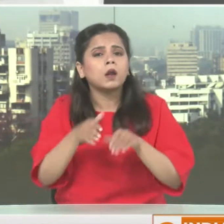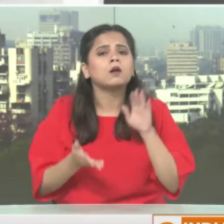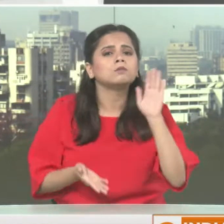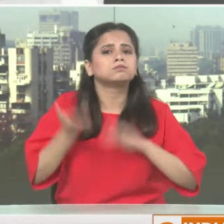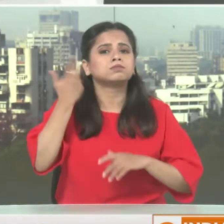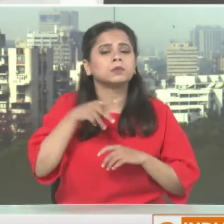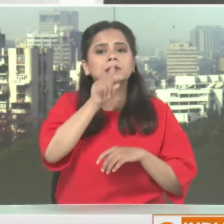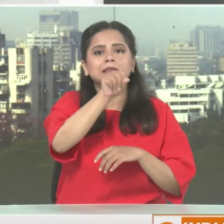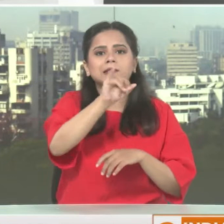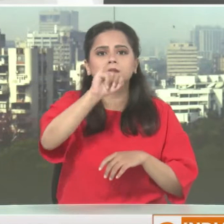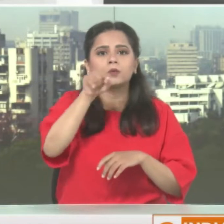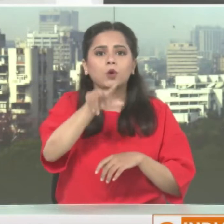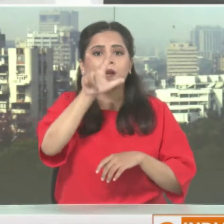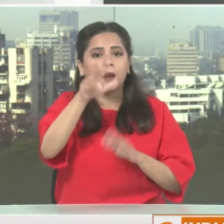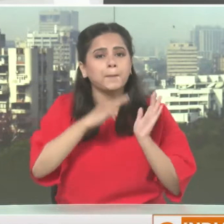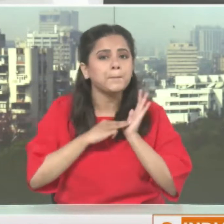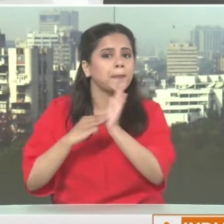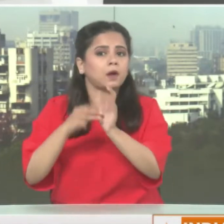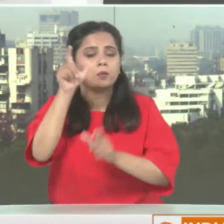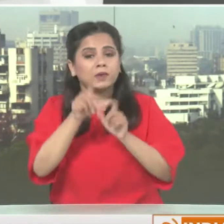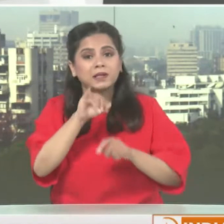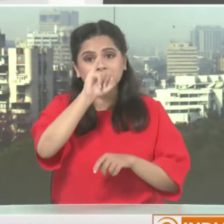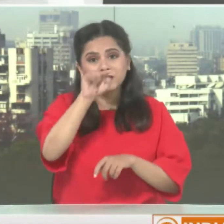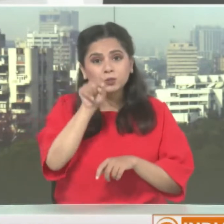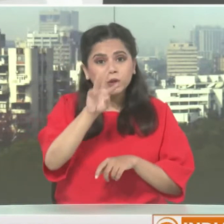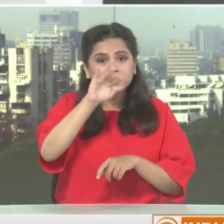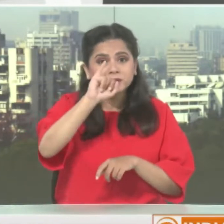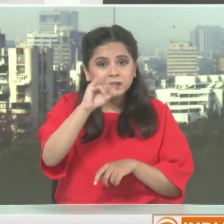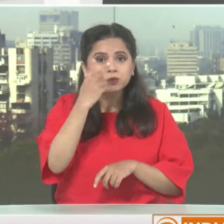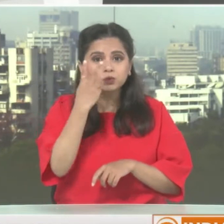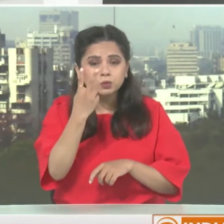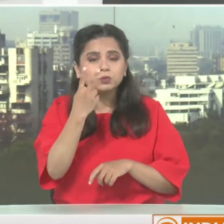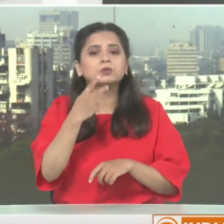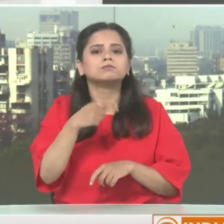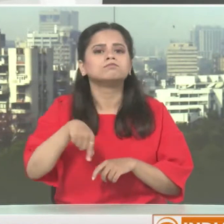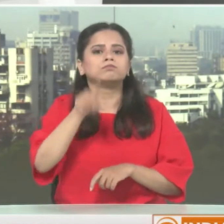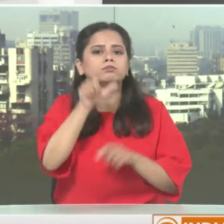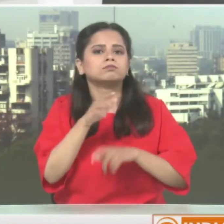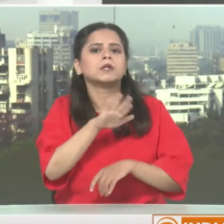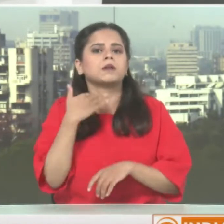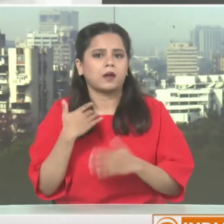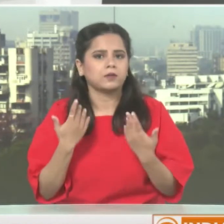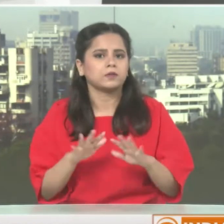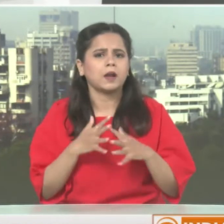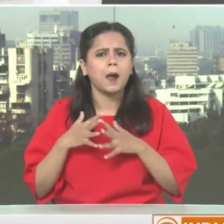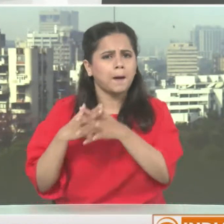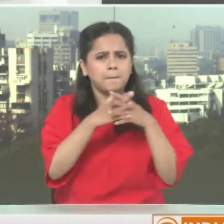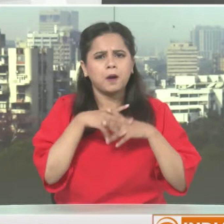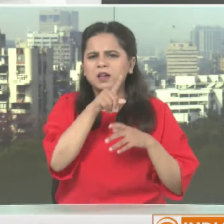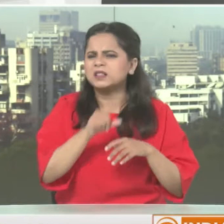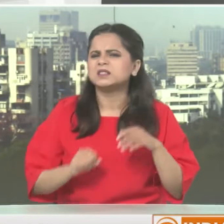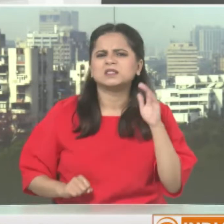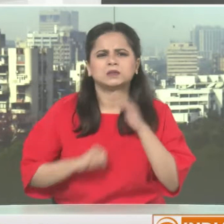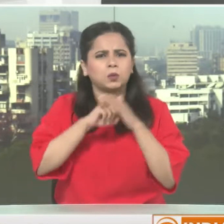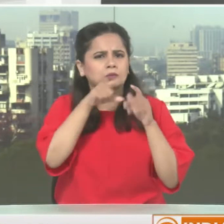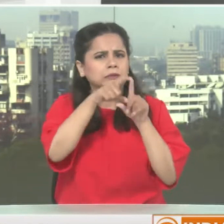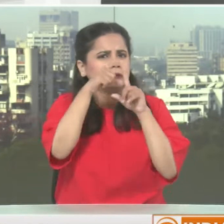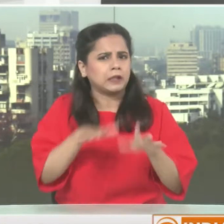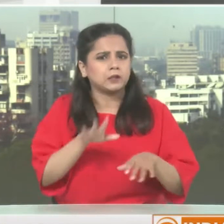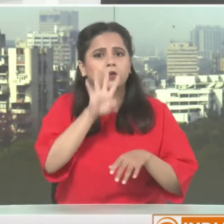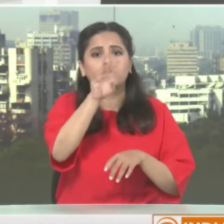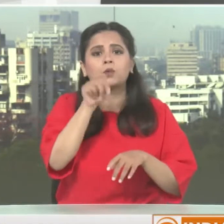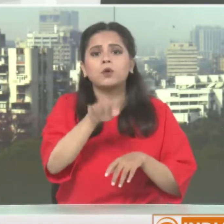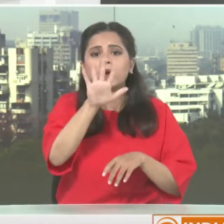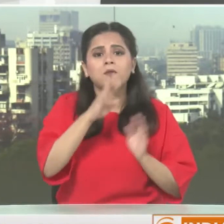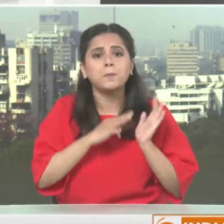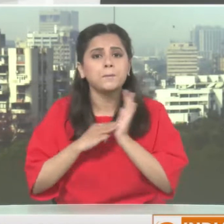over 16.8 million with 6.62 deaths. The United States leads the chart with near 4.5